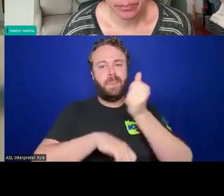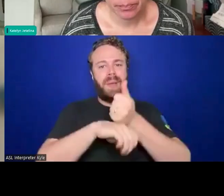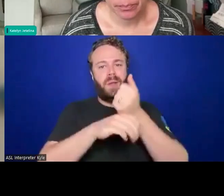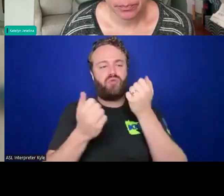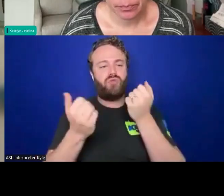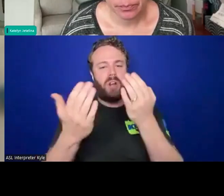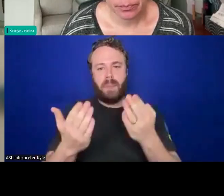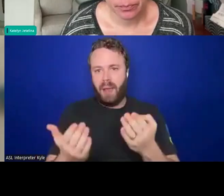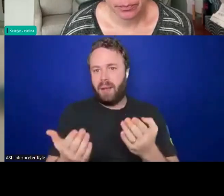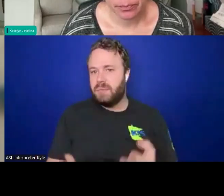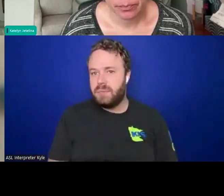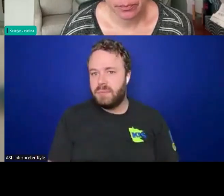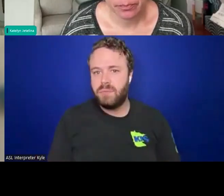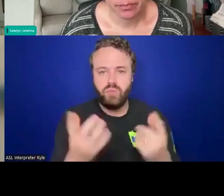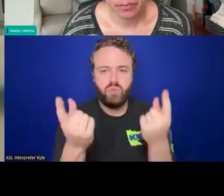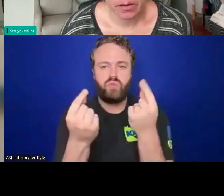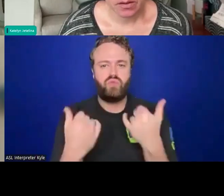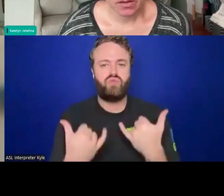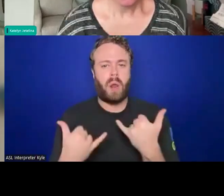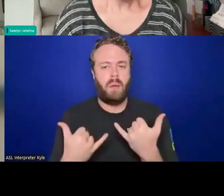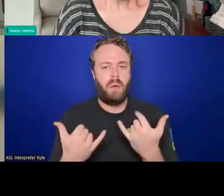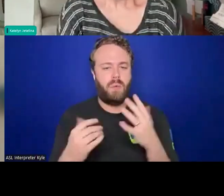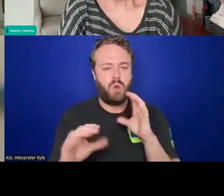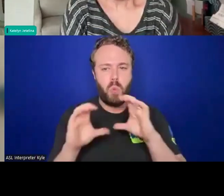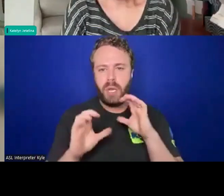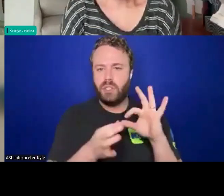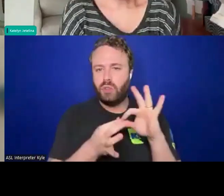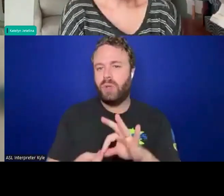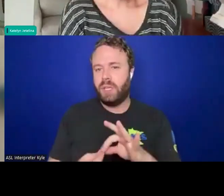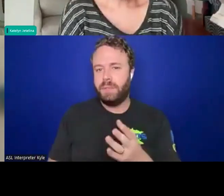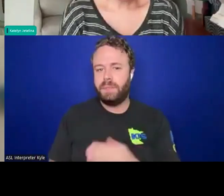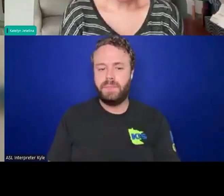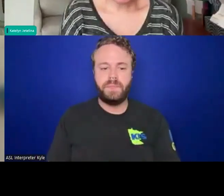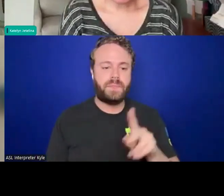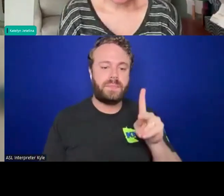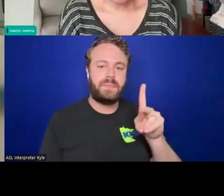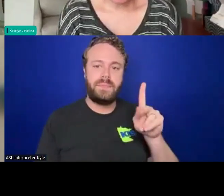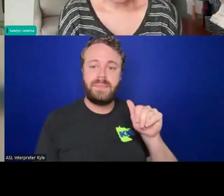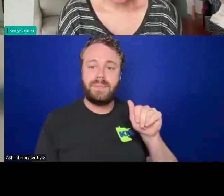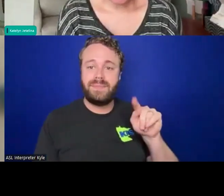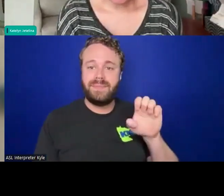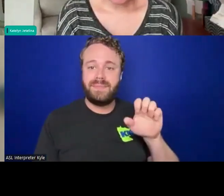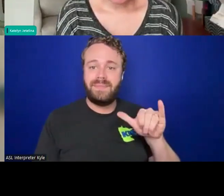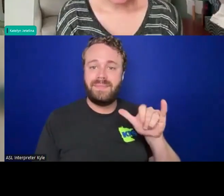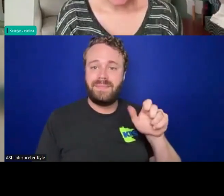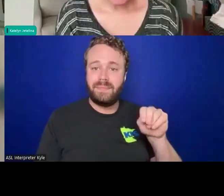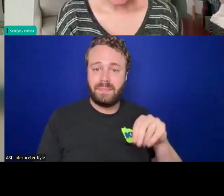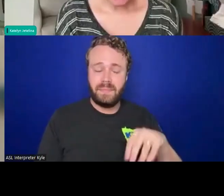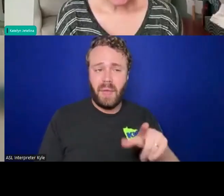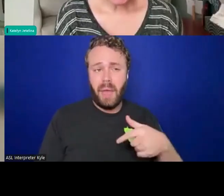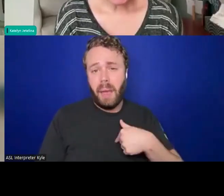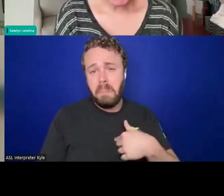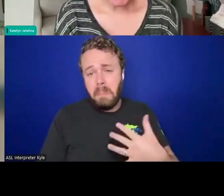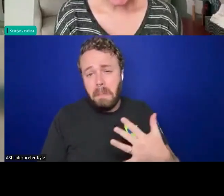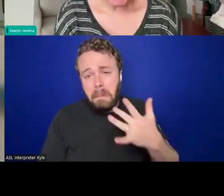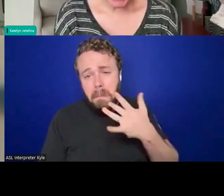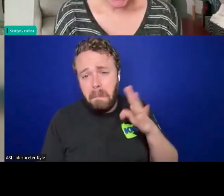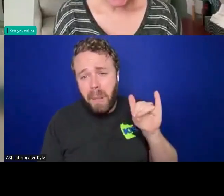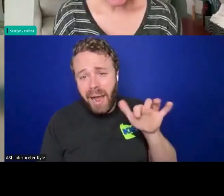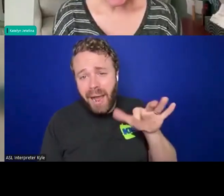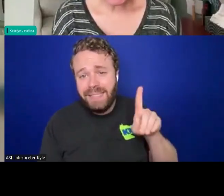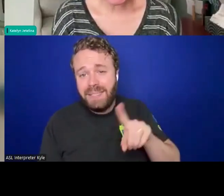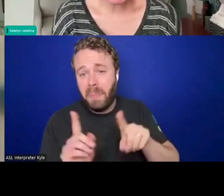recommendations from the medical societies? Well, I'm biased, but I think you need to print out that table that we put